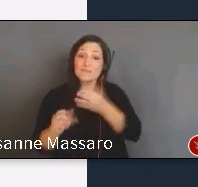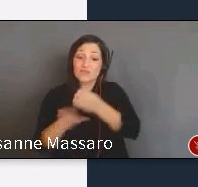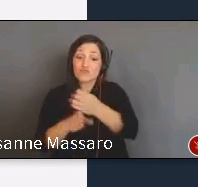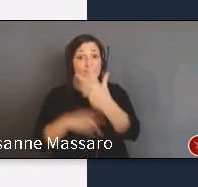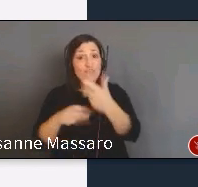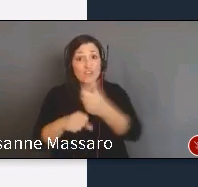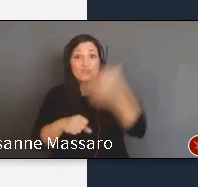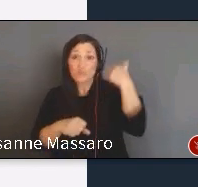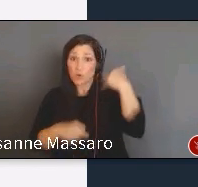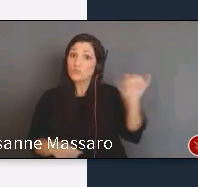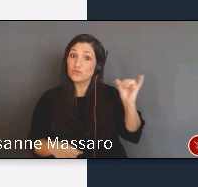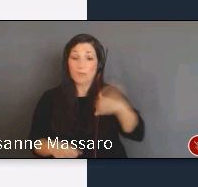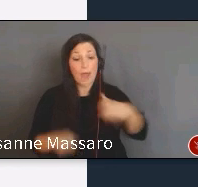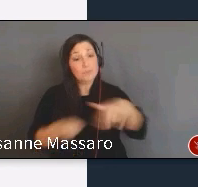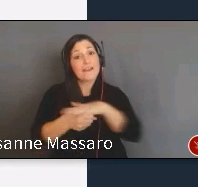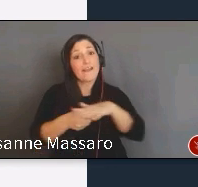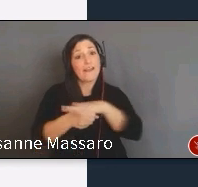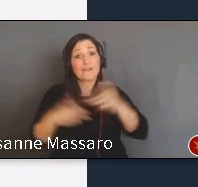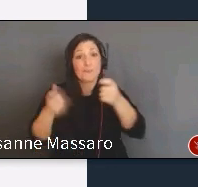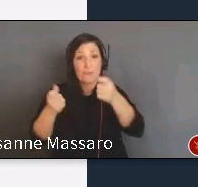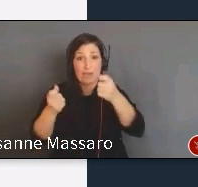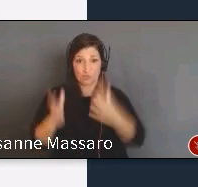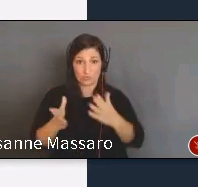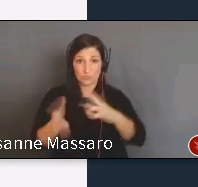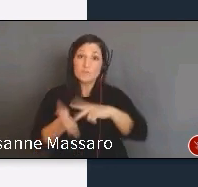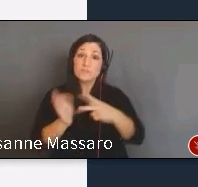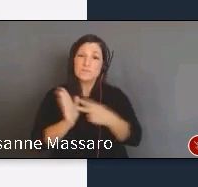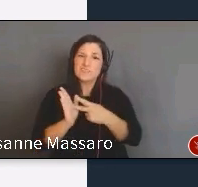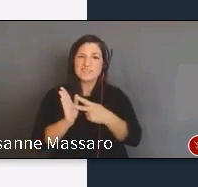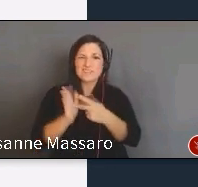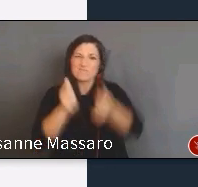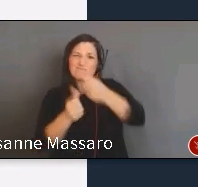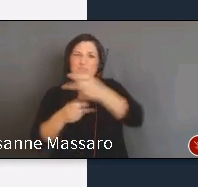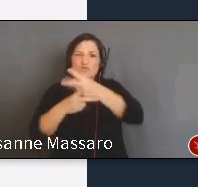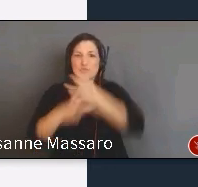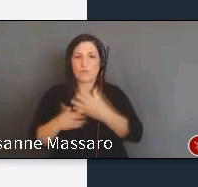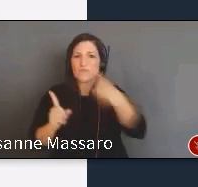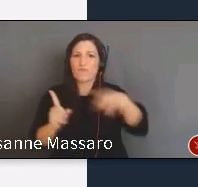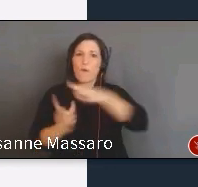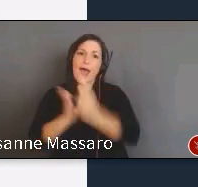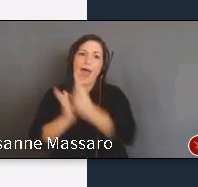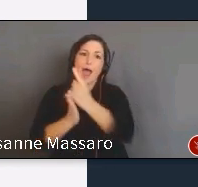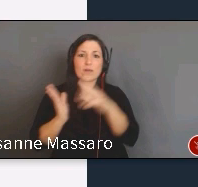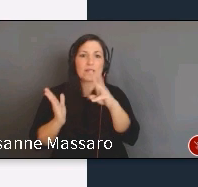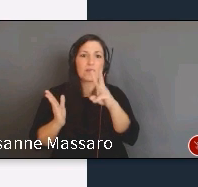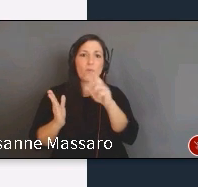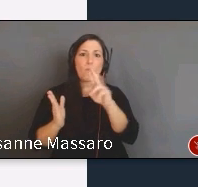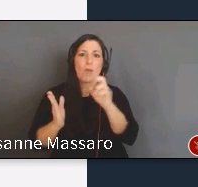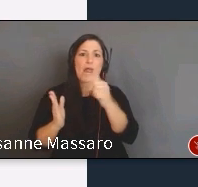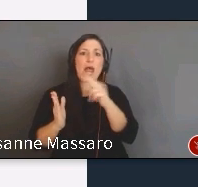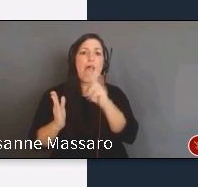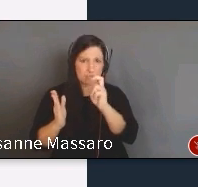and I started off as an area manager. So that's basically the supervisor to the hourly warehouse associate role. And I started